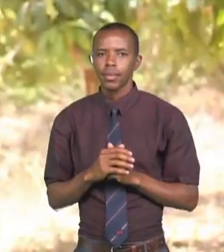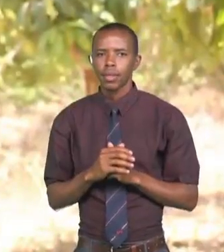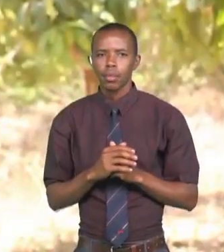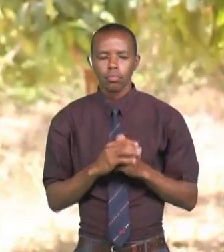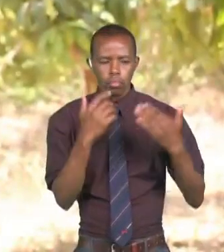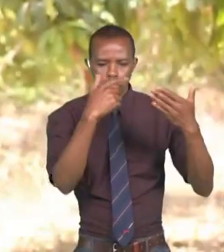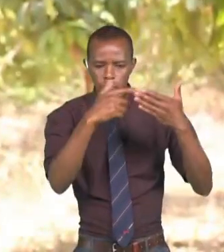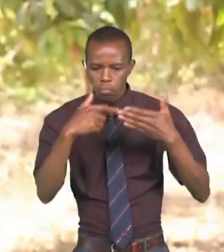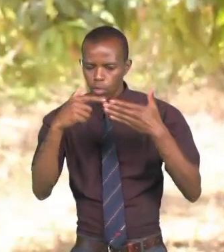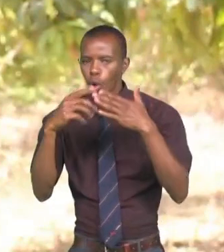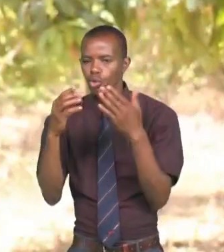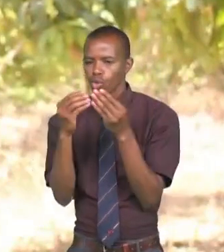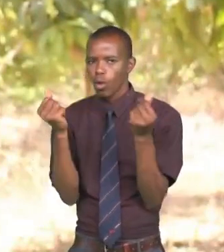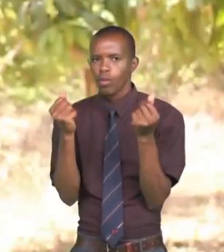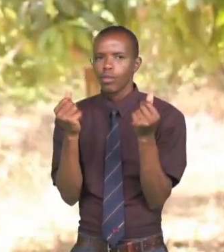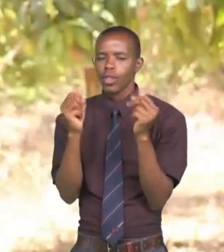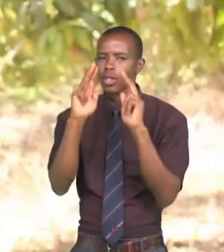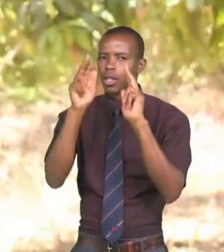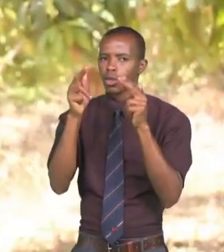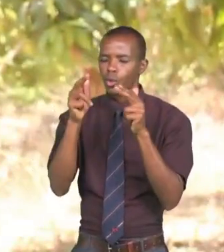negotiate or address that issue so that then